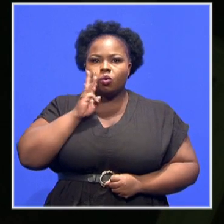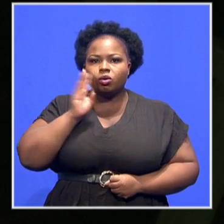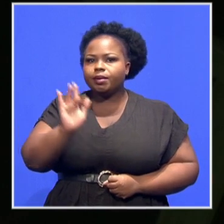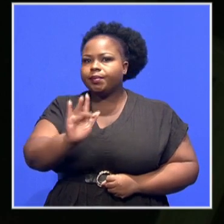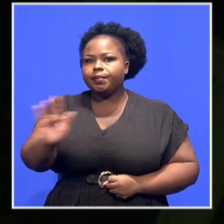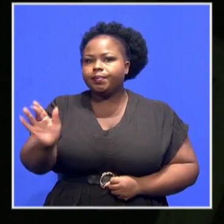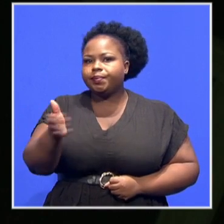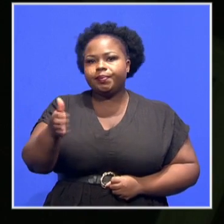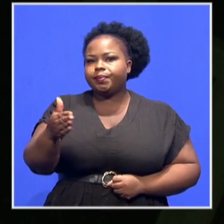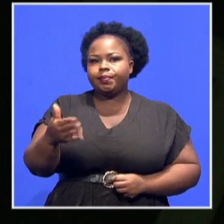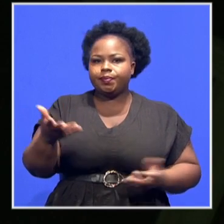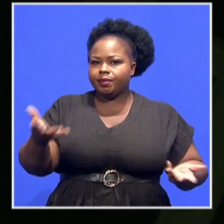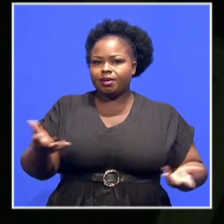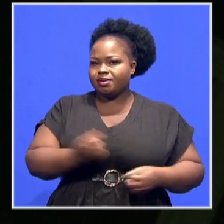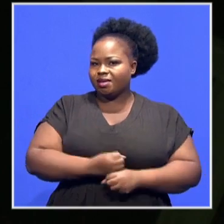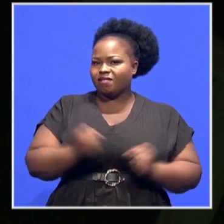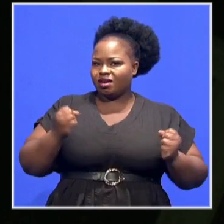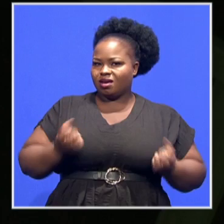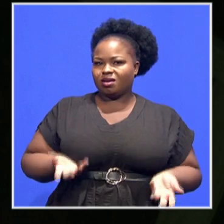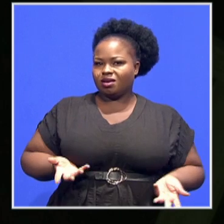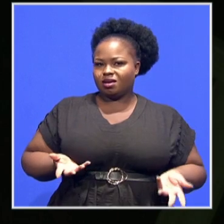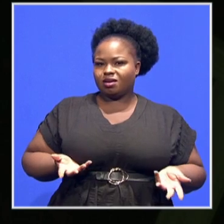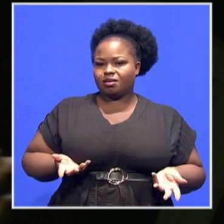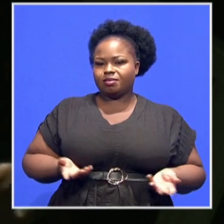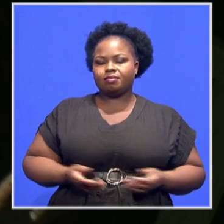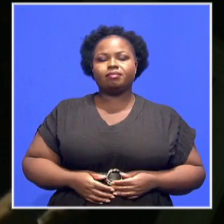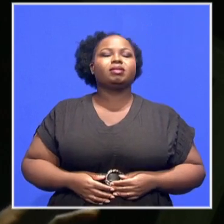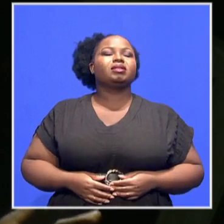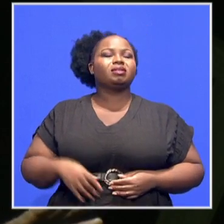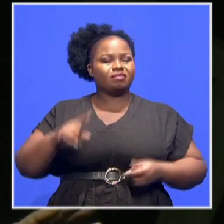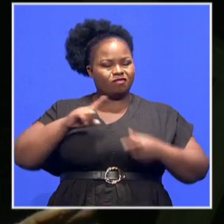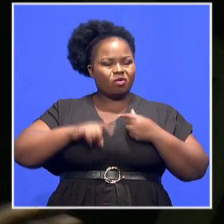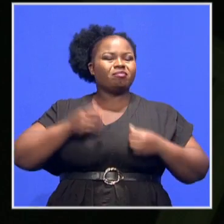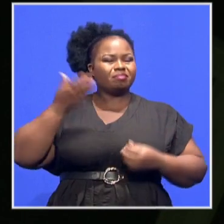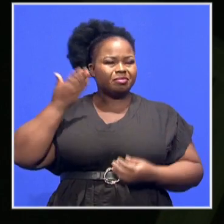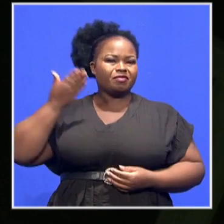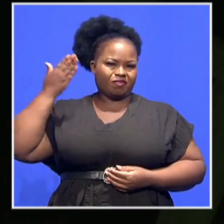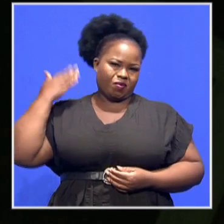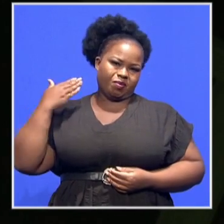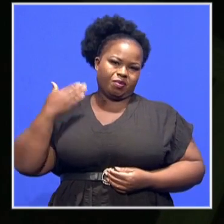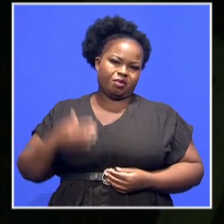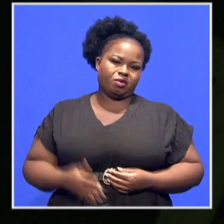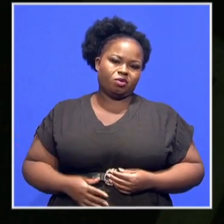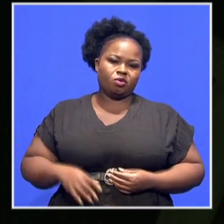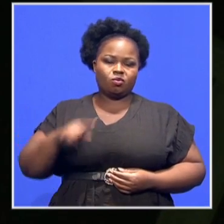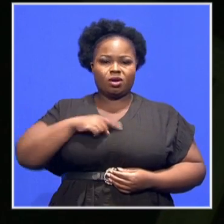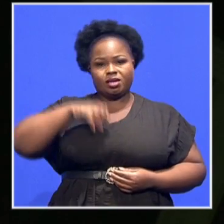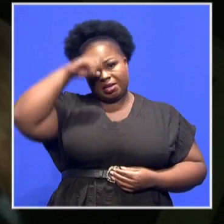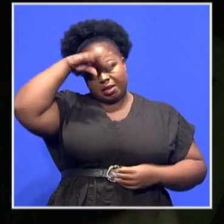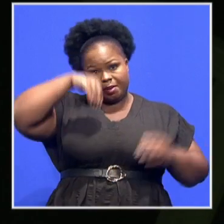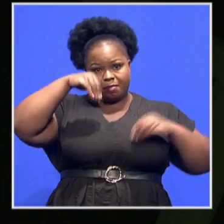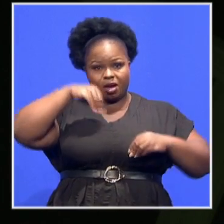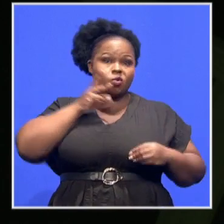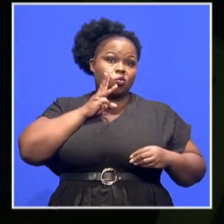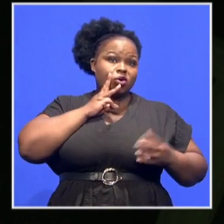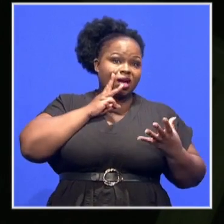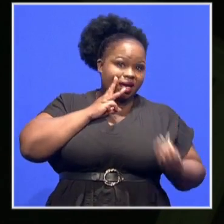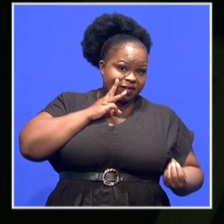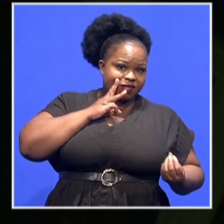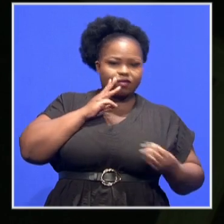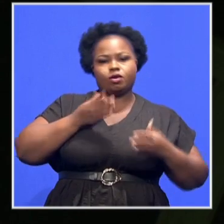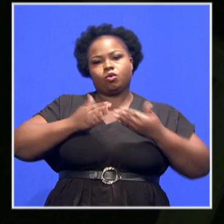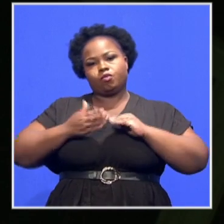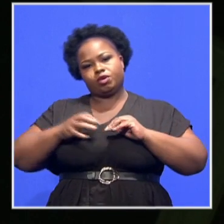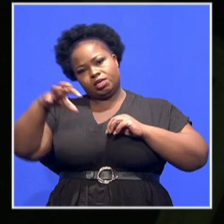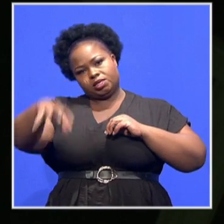resources for the community nearby. Gone are those days. When the mine has water, the community must have